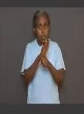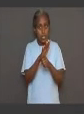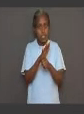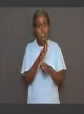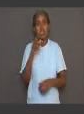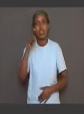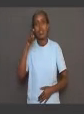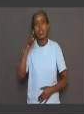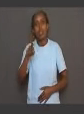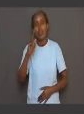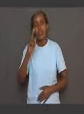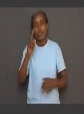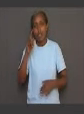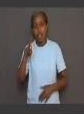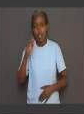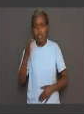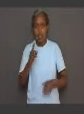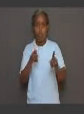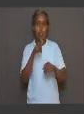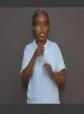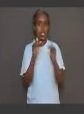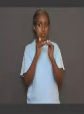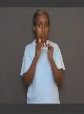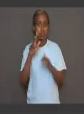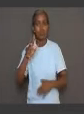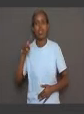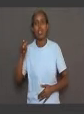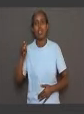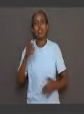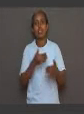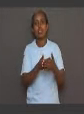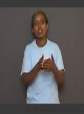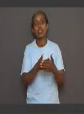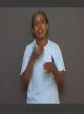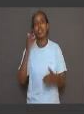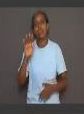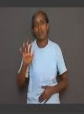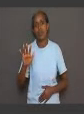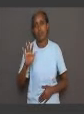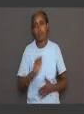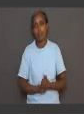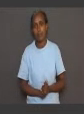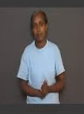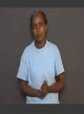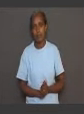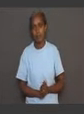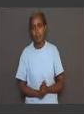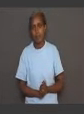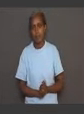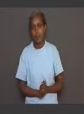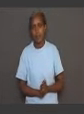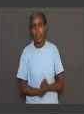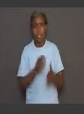of x is equal to 3x minus 5.